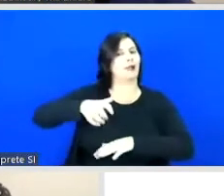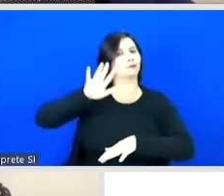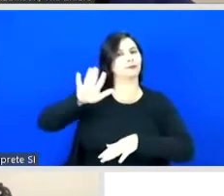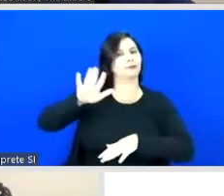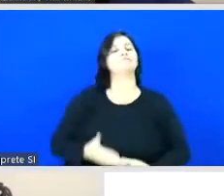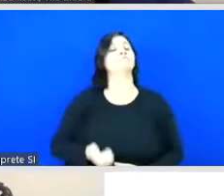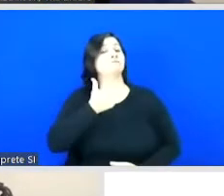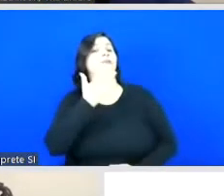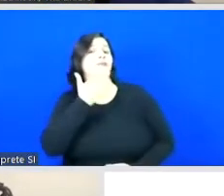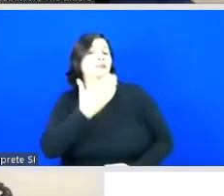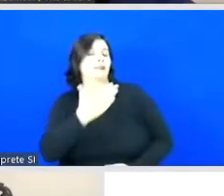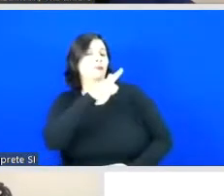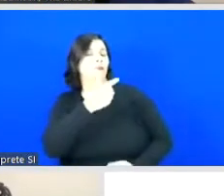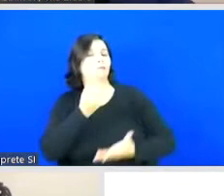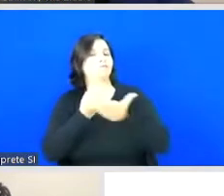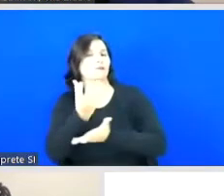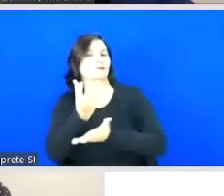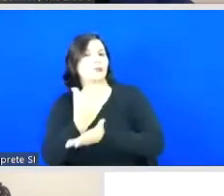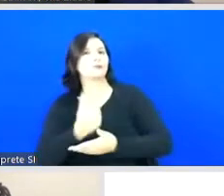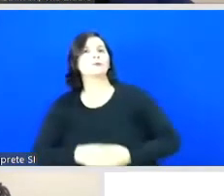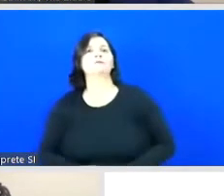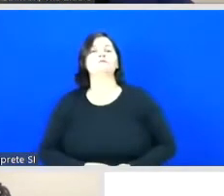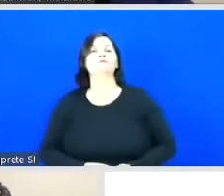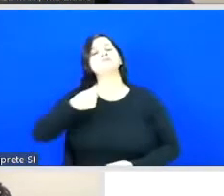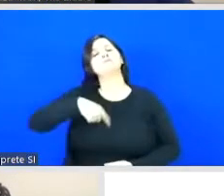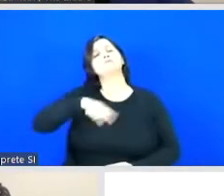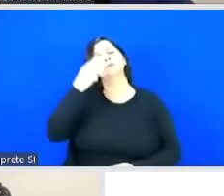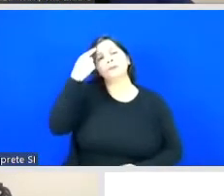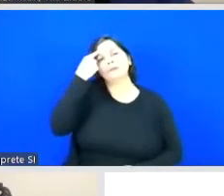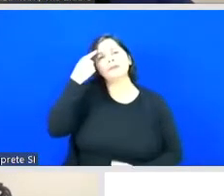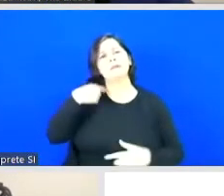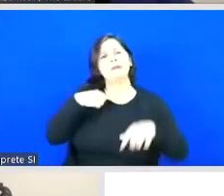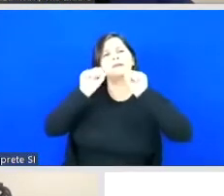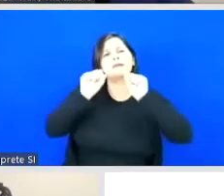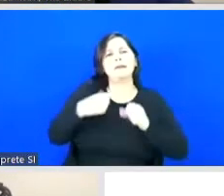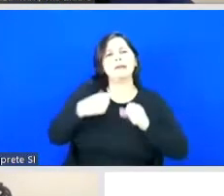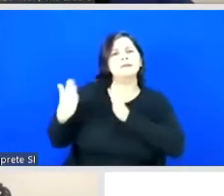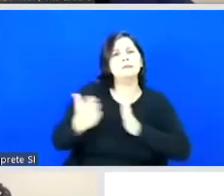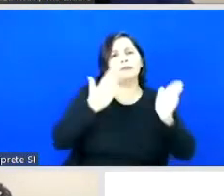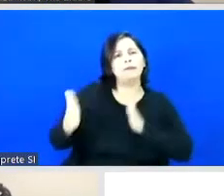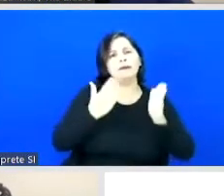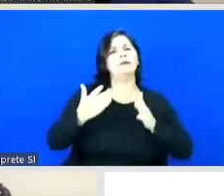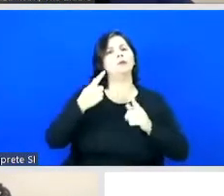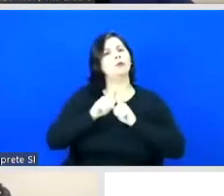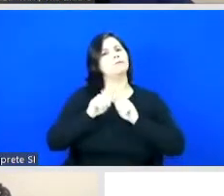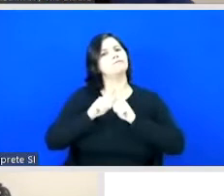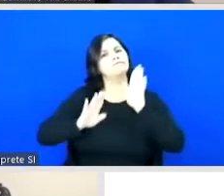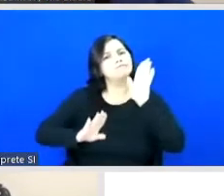for questions and answer. There is a very interesting debate in the chat and